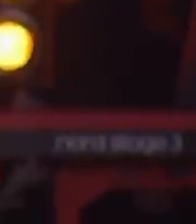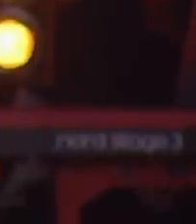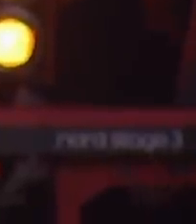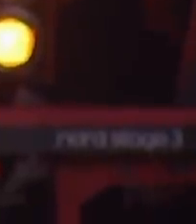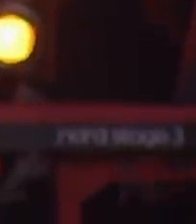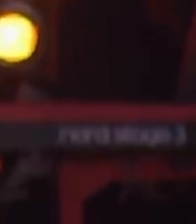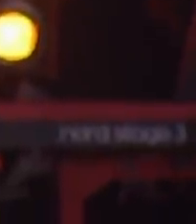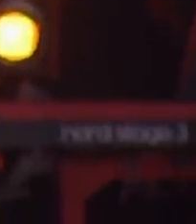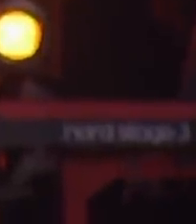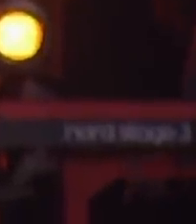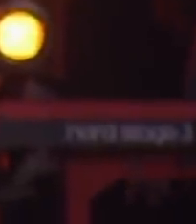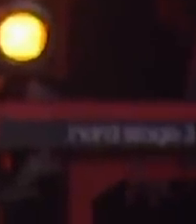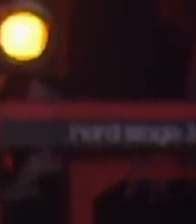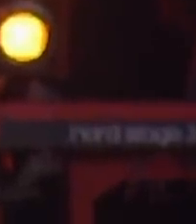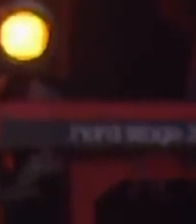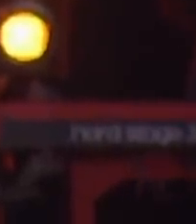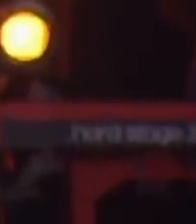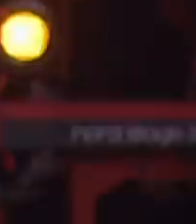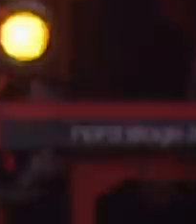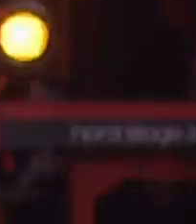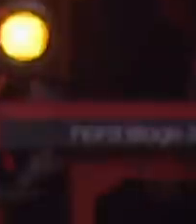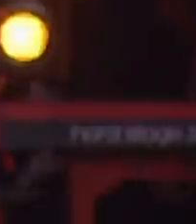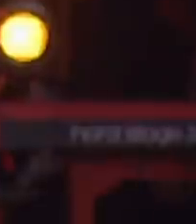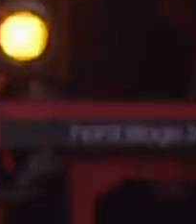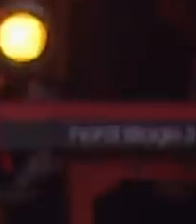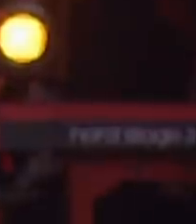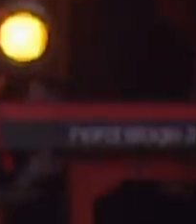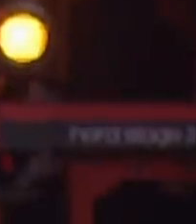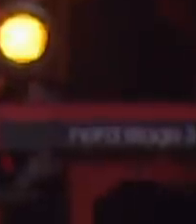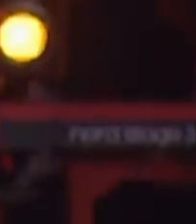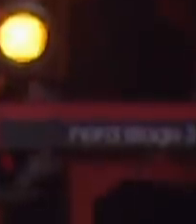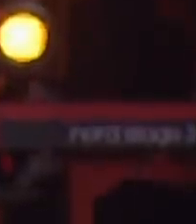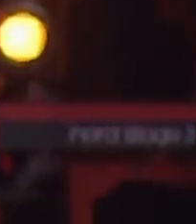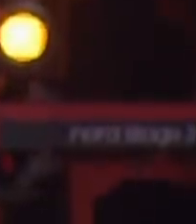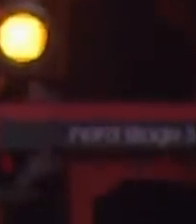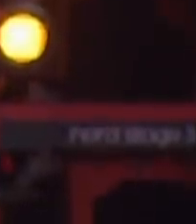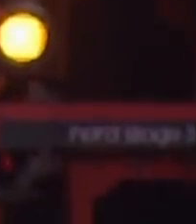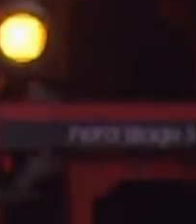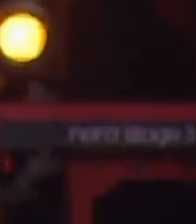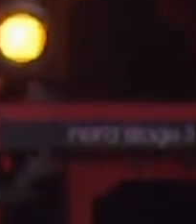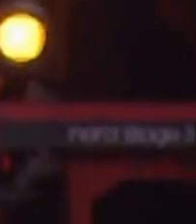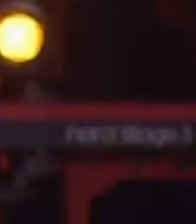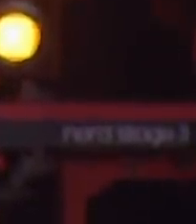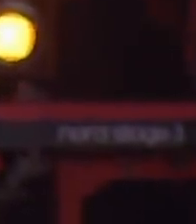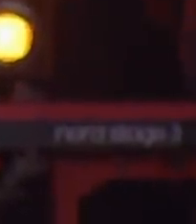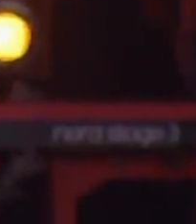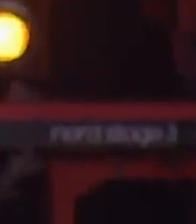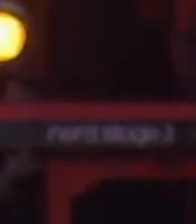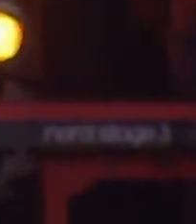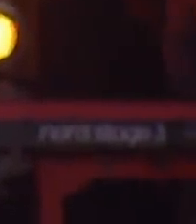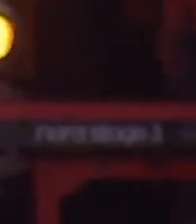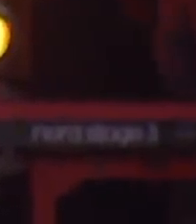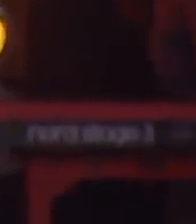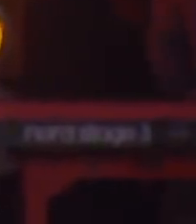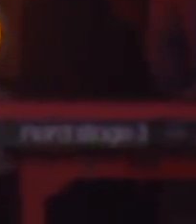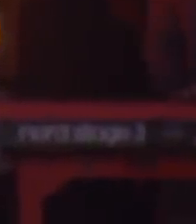He's worthy to be praised. Our God is worthy of the honor and the glory forever and